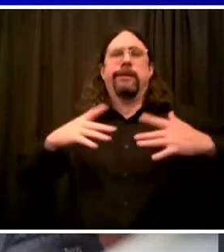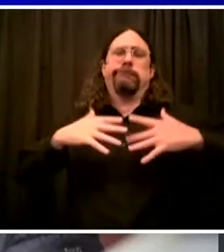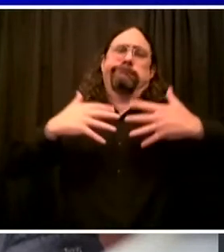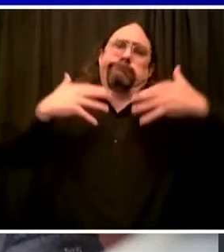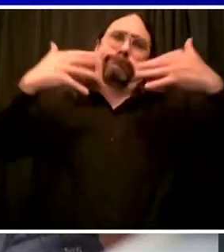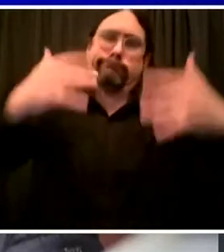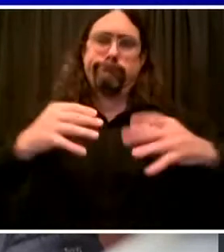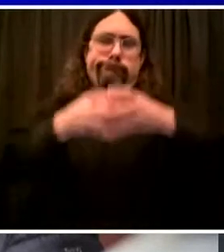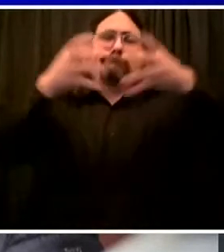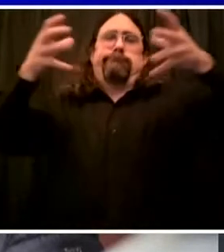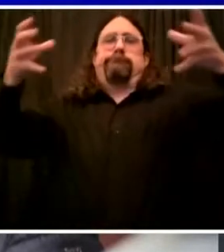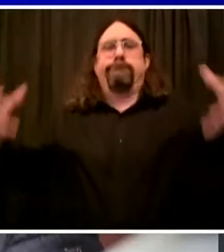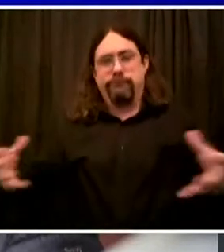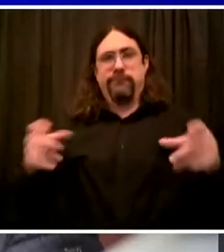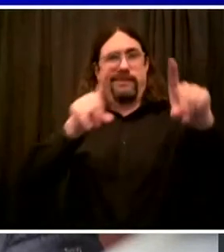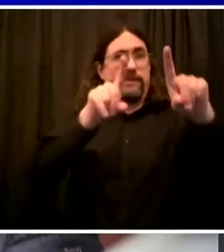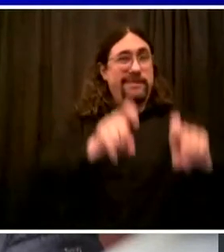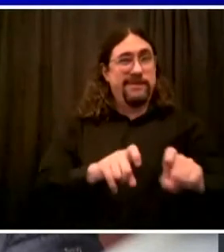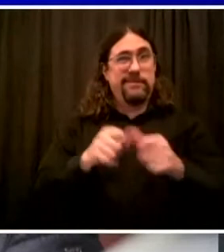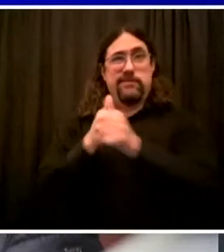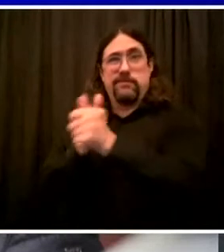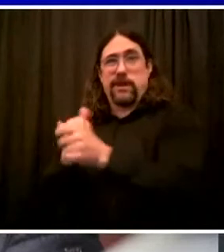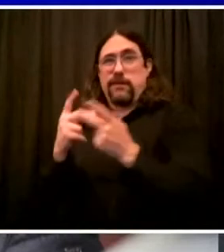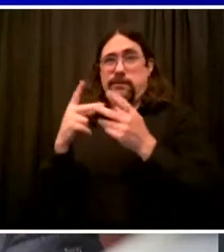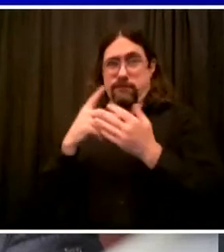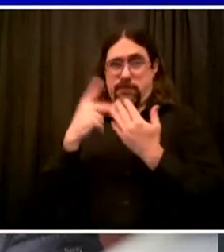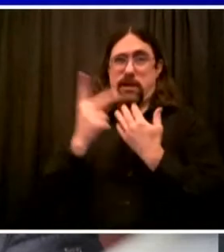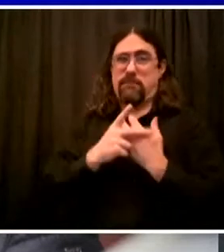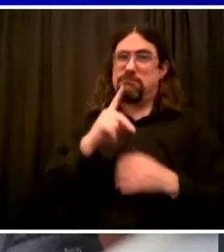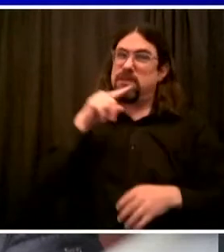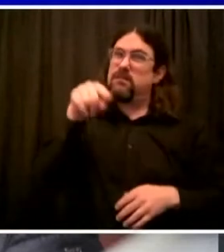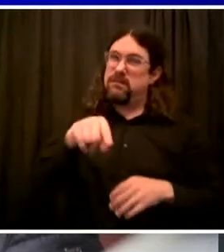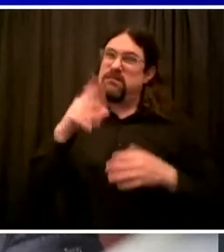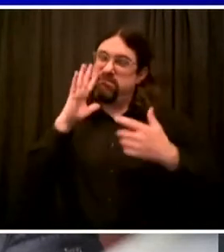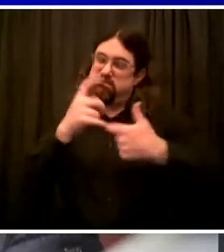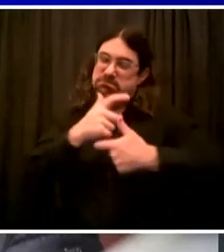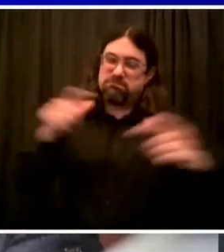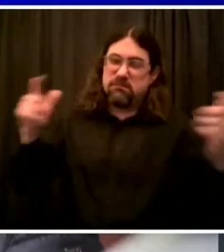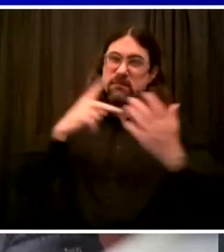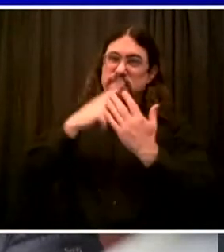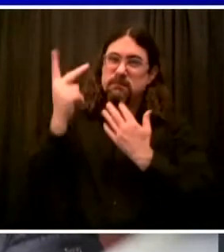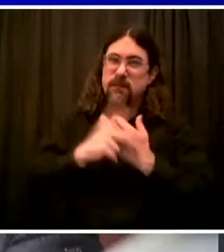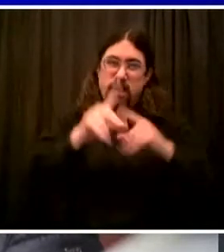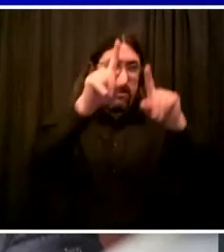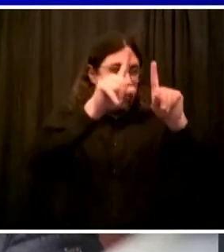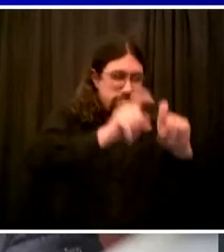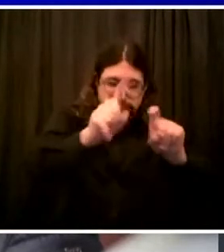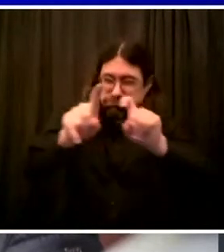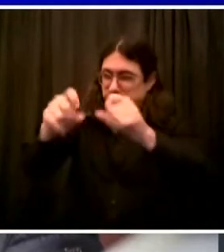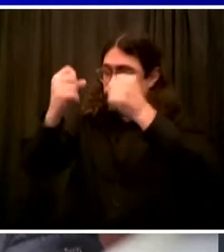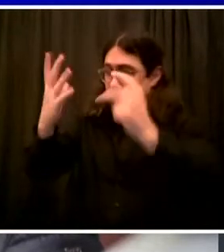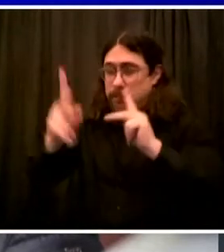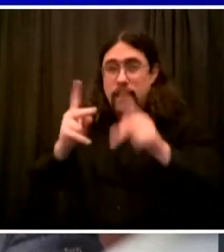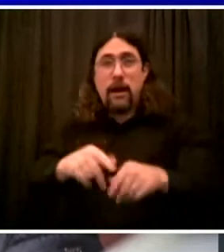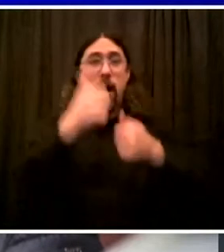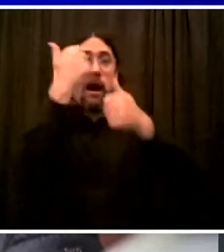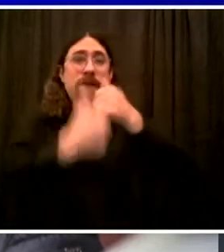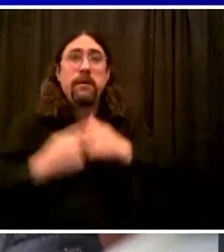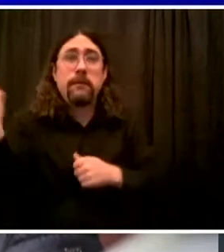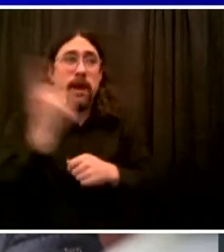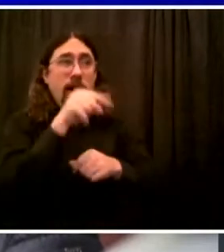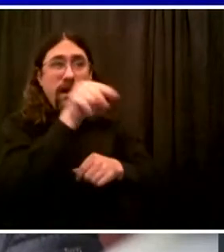we're able to reach people, the more we're able to put the test and trace protocol in place, trace their contacts, get people